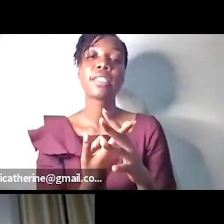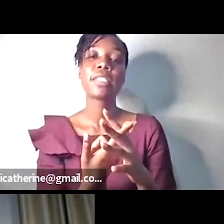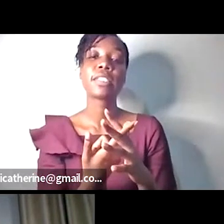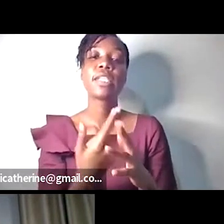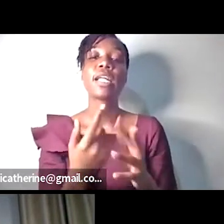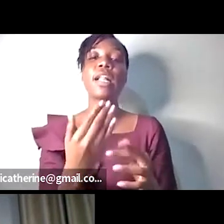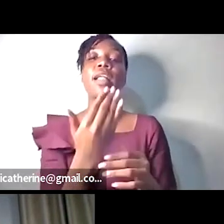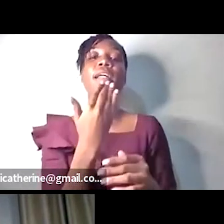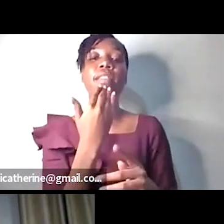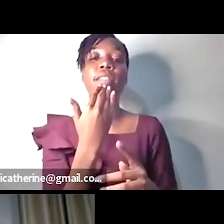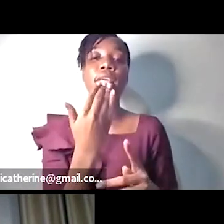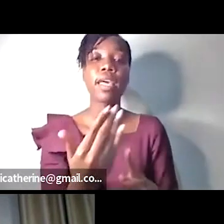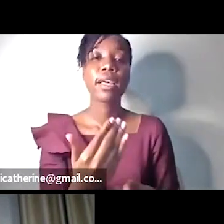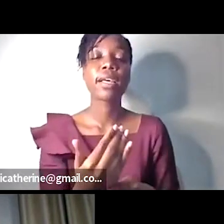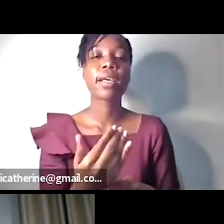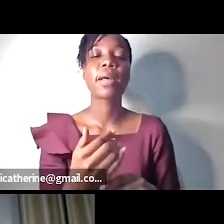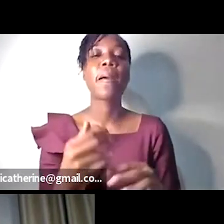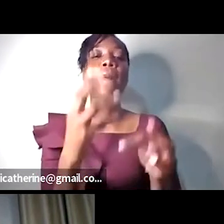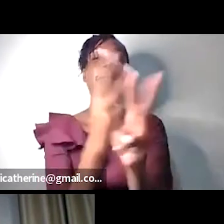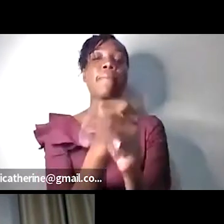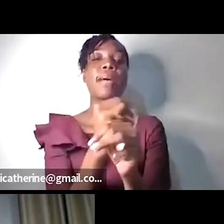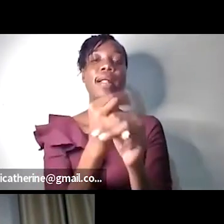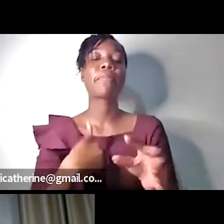thanking the statistics that I got.